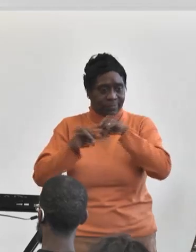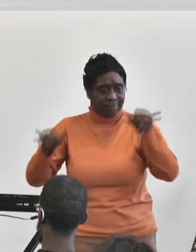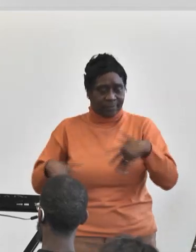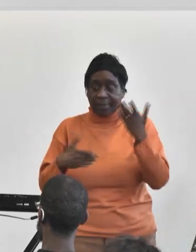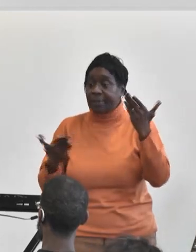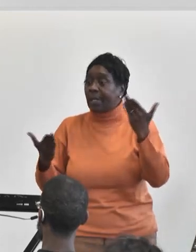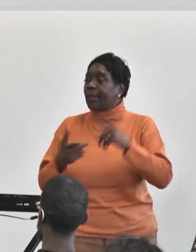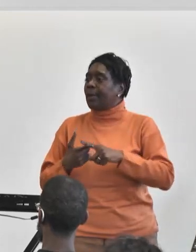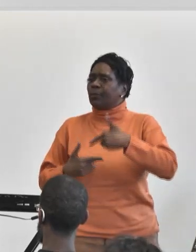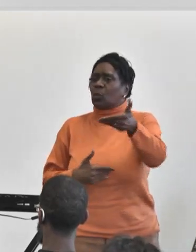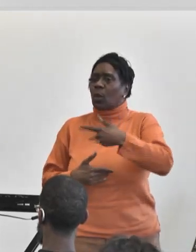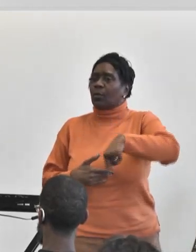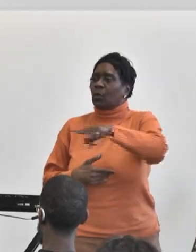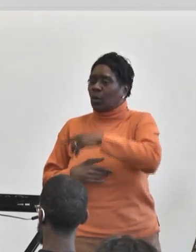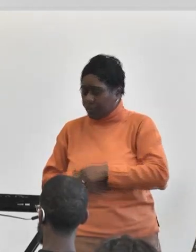I want to welcome you.